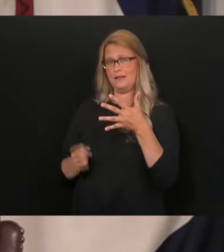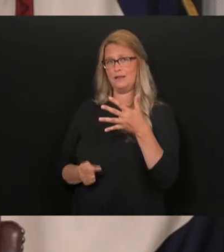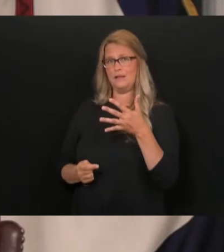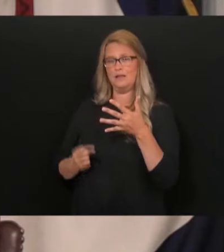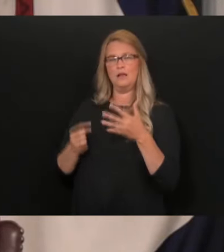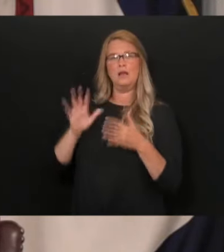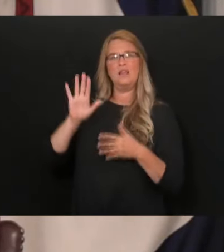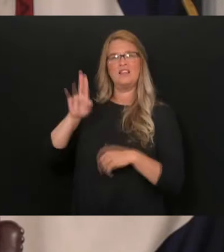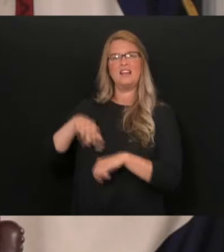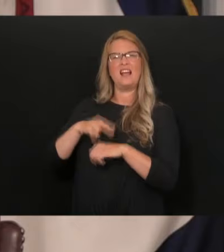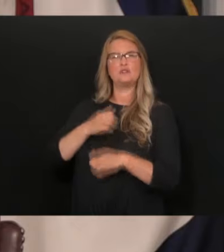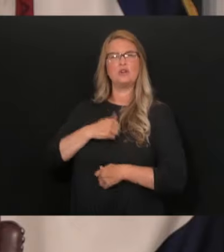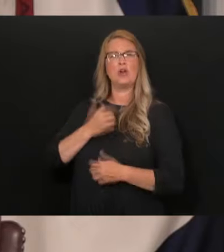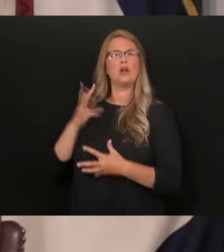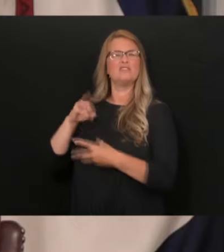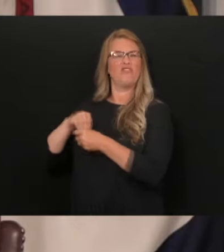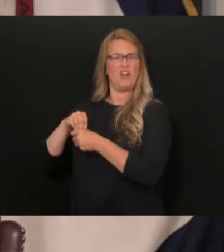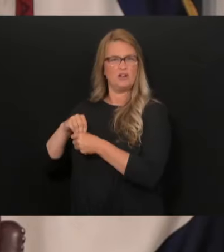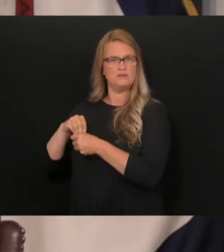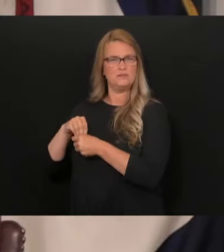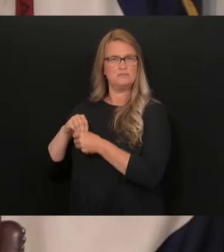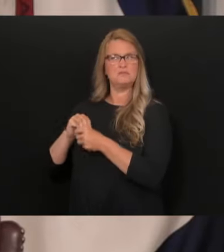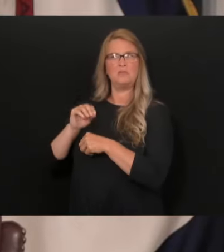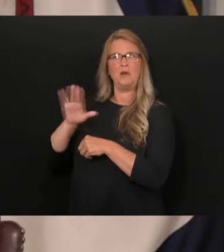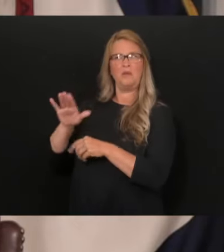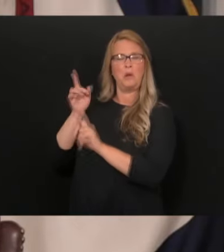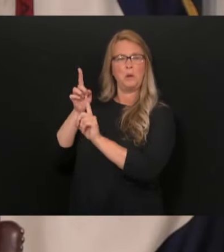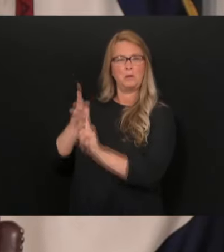involved in. I mean,